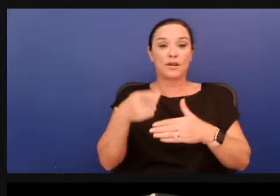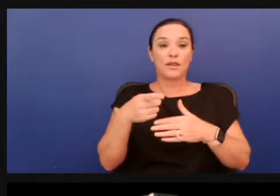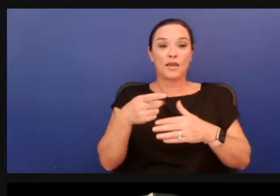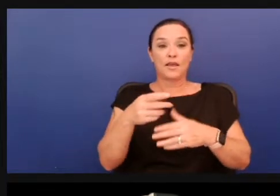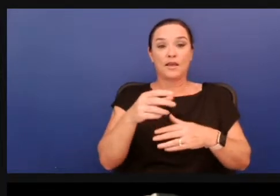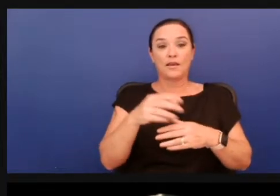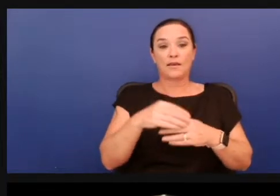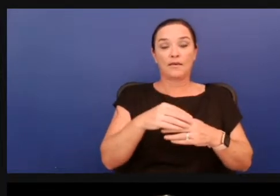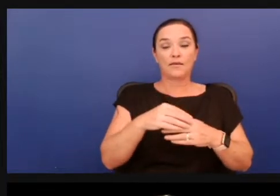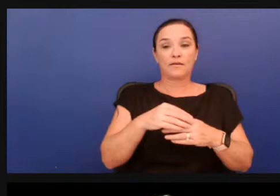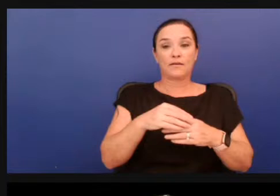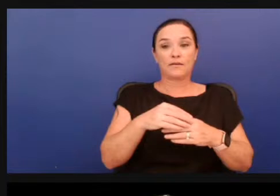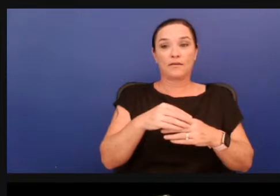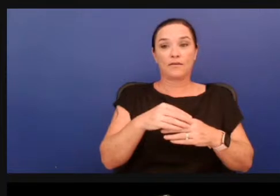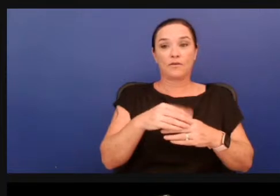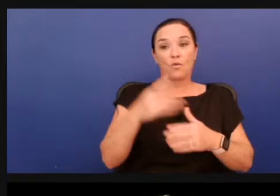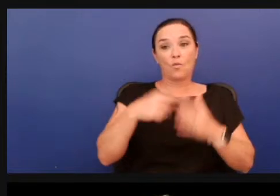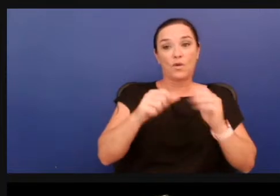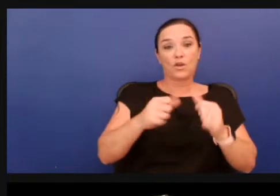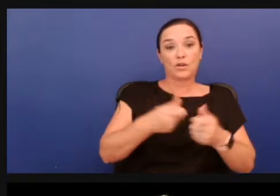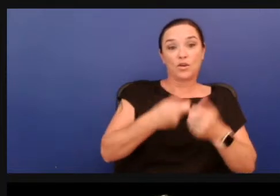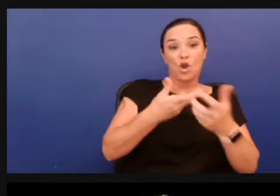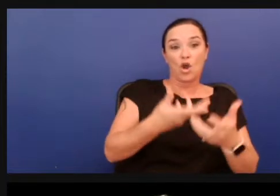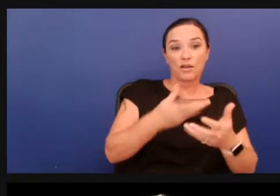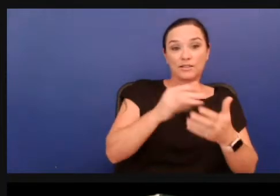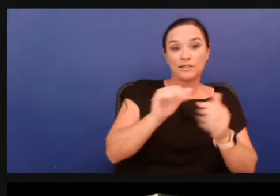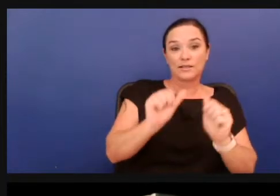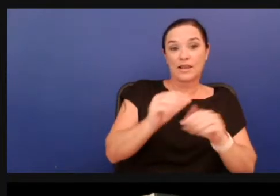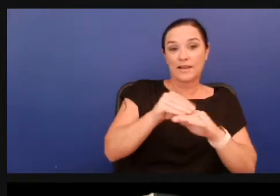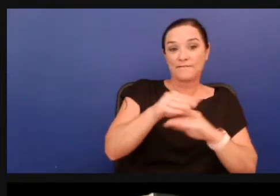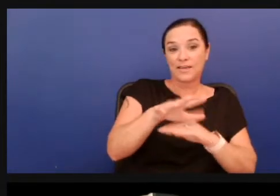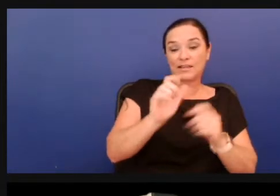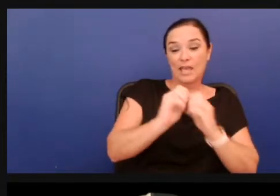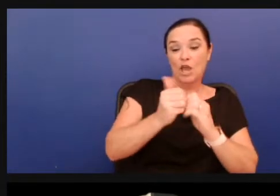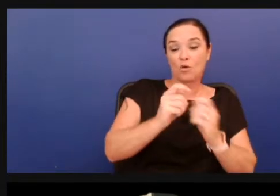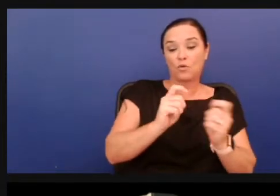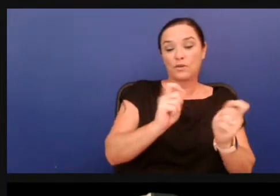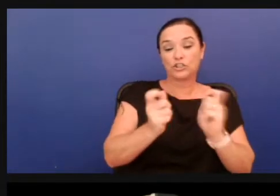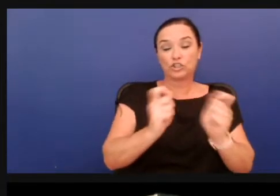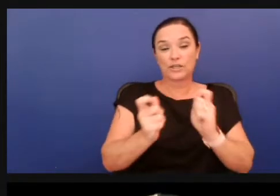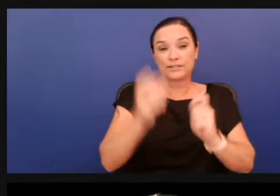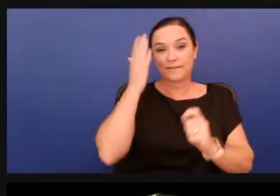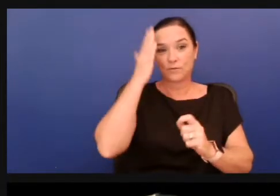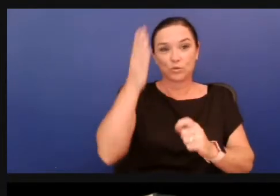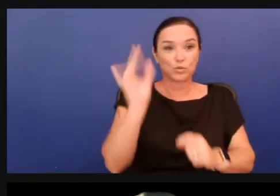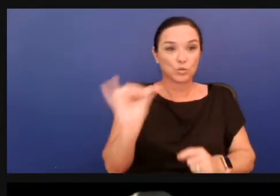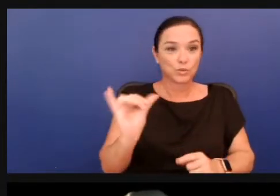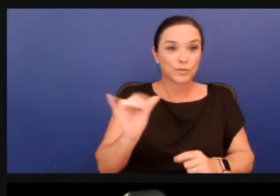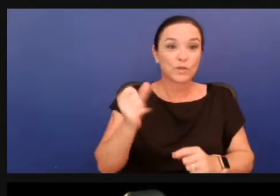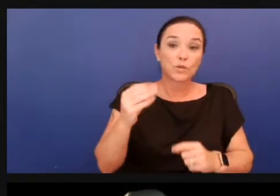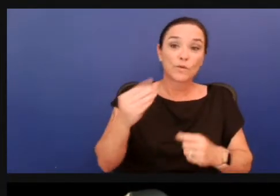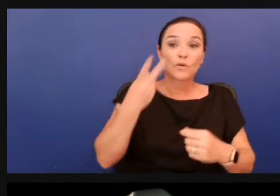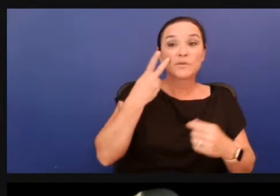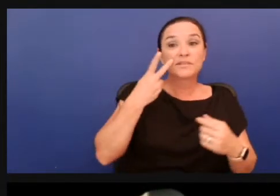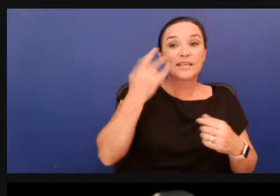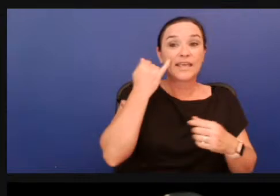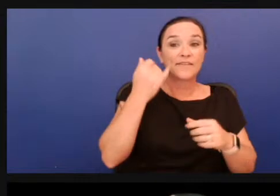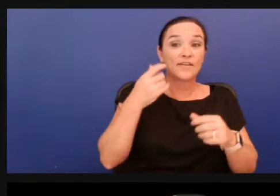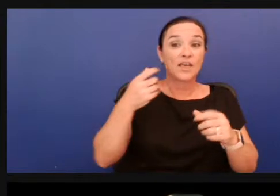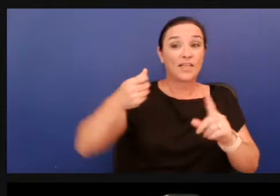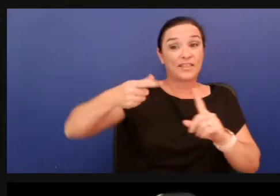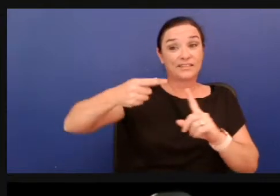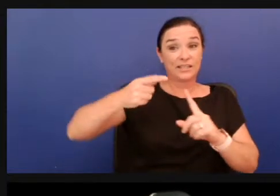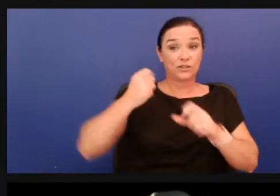that could affect how it adjusts in the future too. But we'll see if the signal is strong enough, you can still maybe see